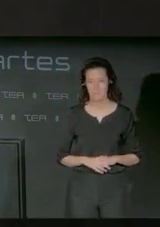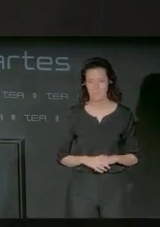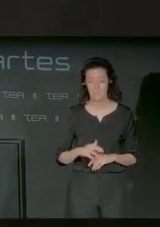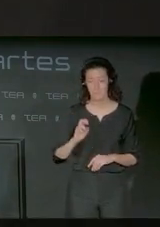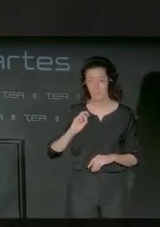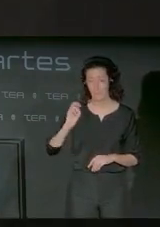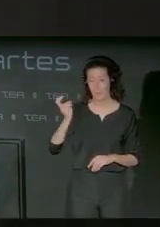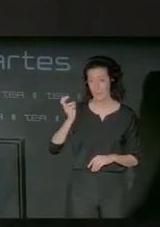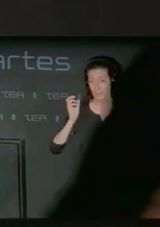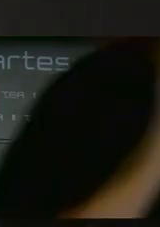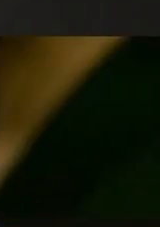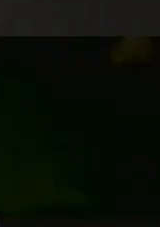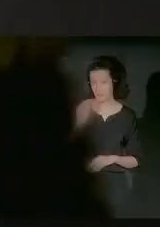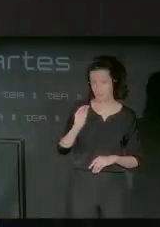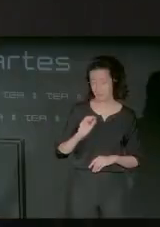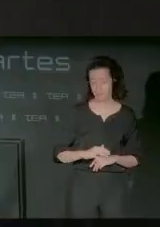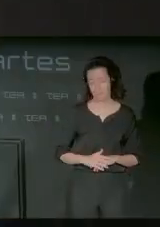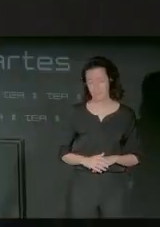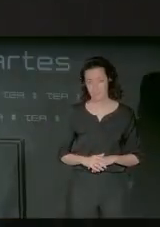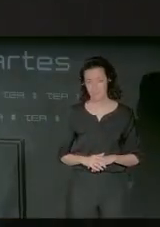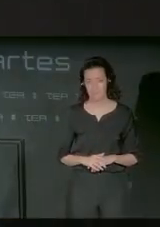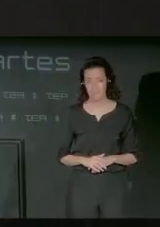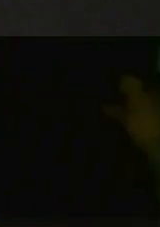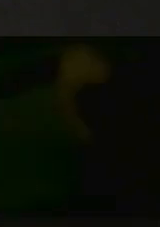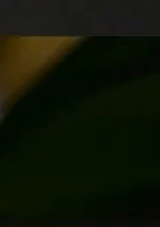Yeah. Oh, in fact, there are two.